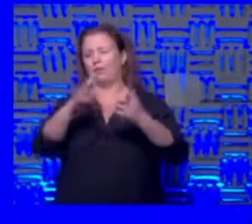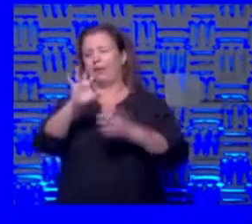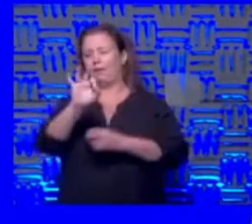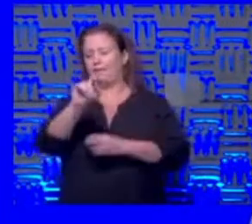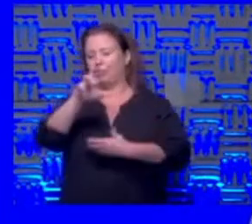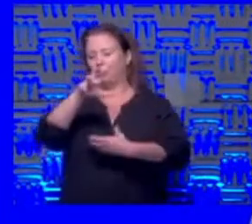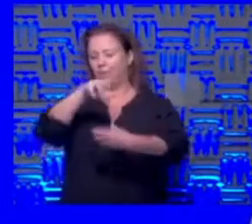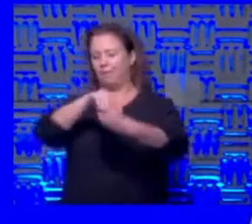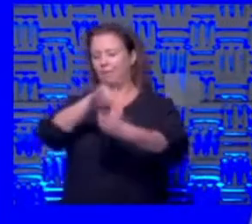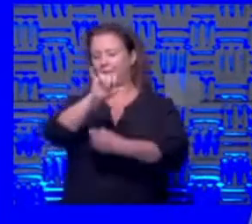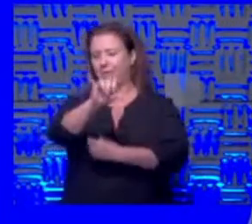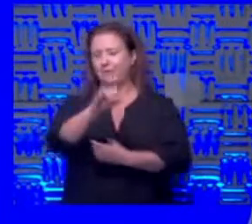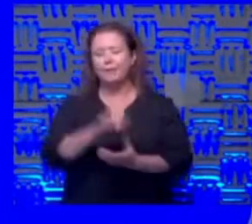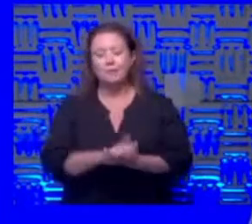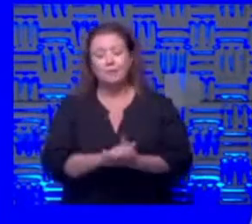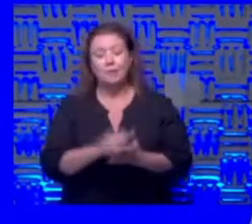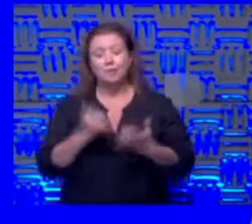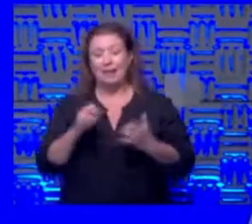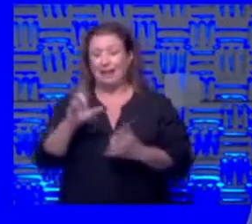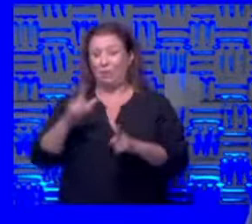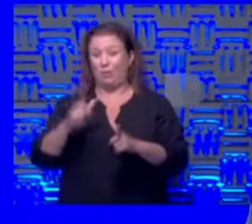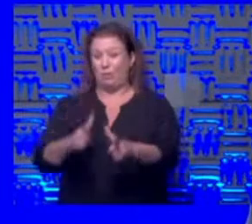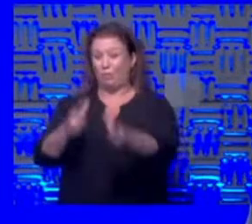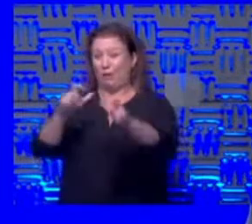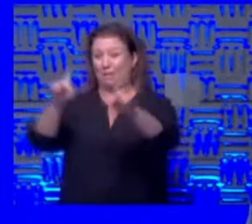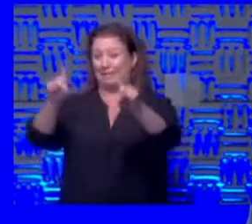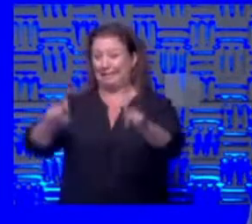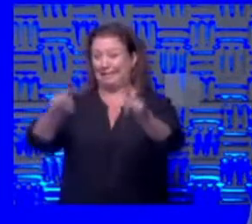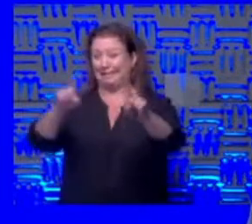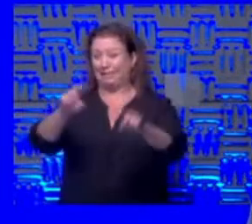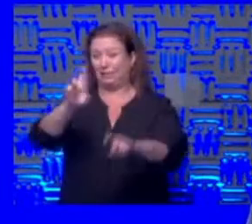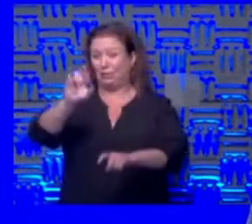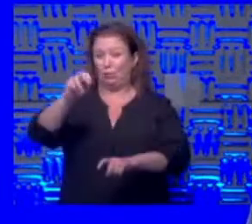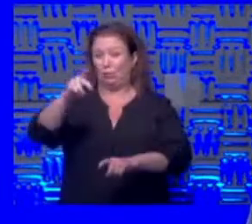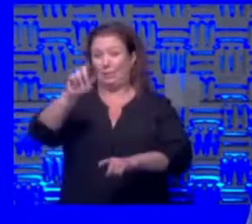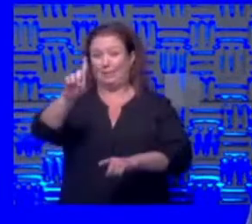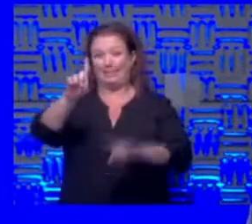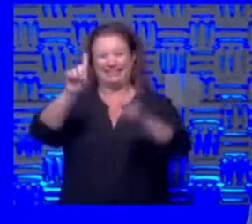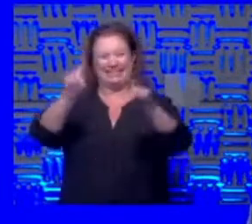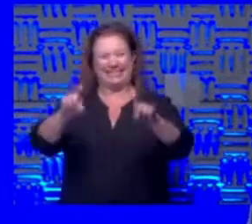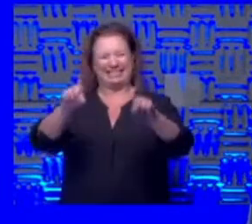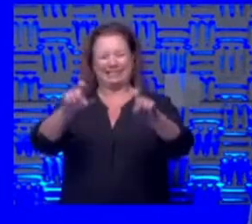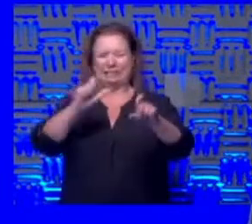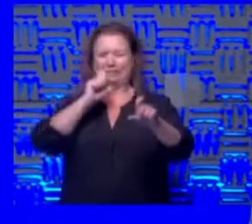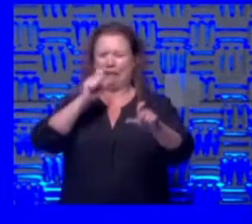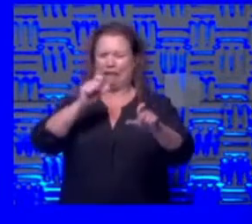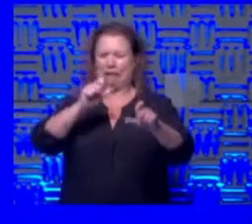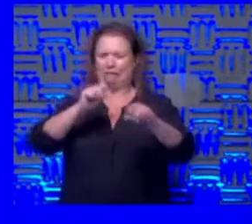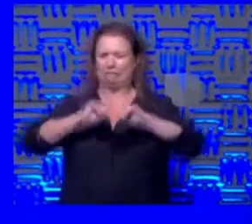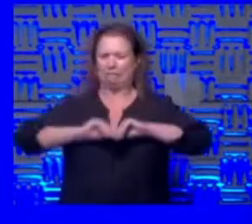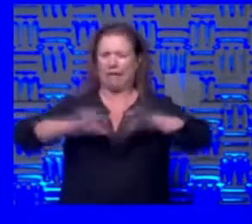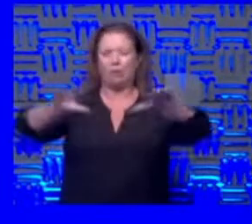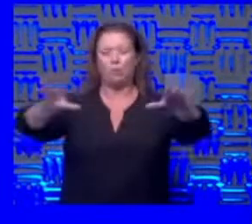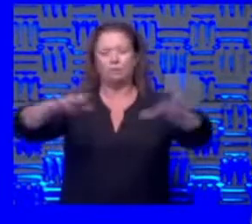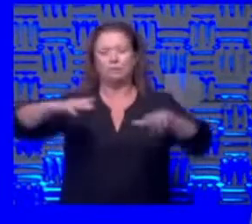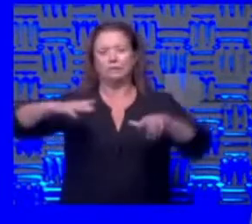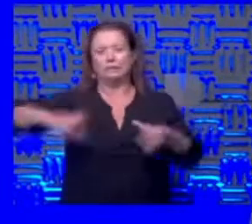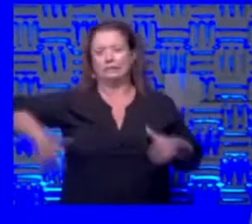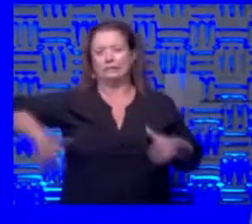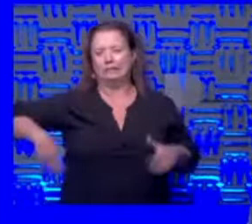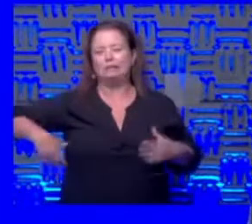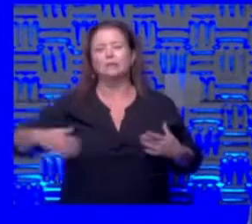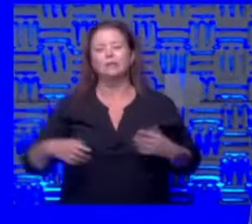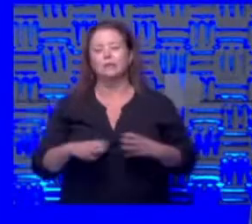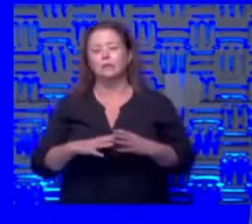in that. Right now, the rapid tests are not, fully out into the community, but